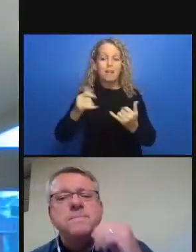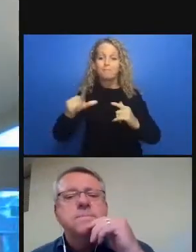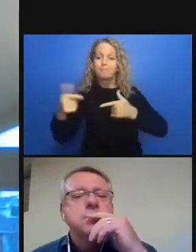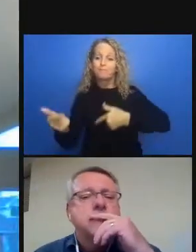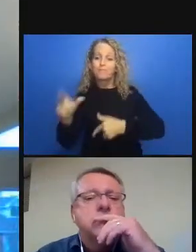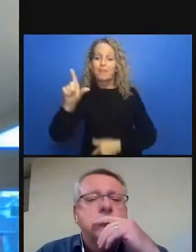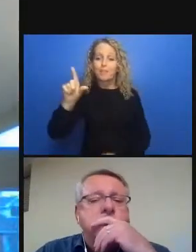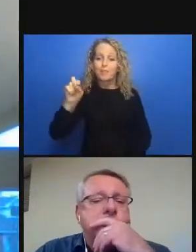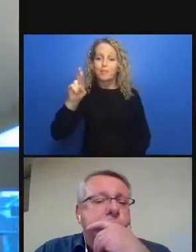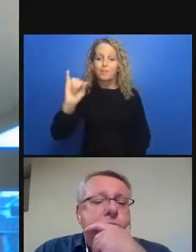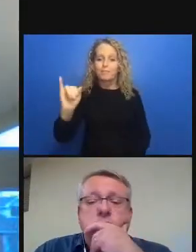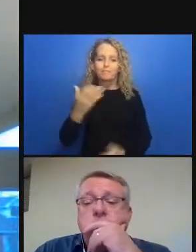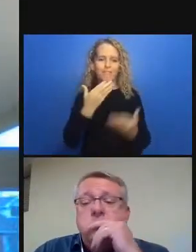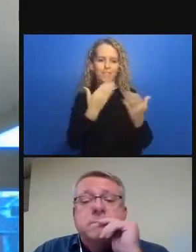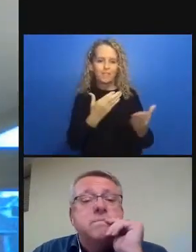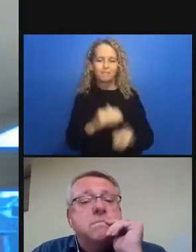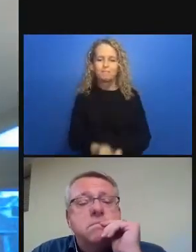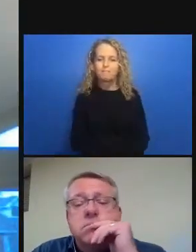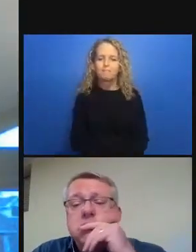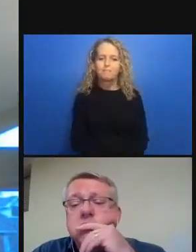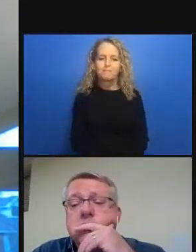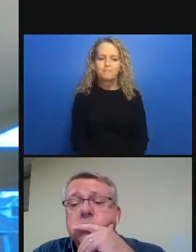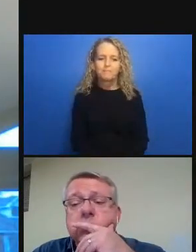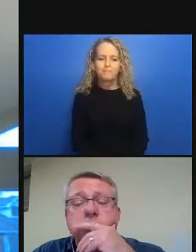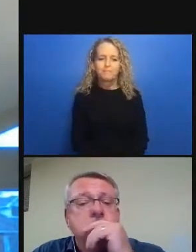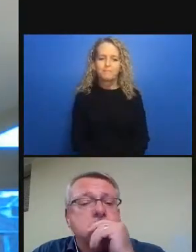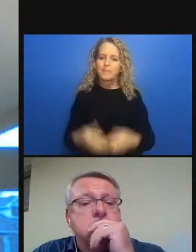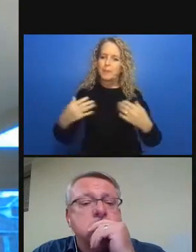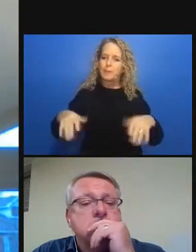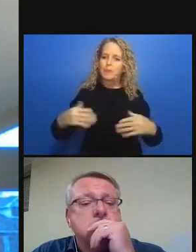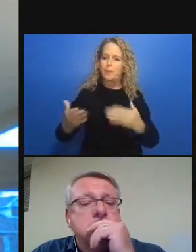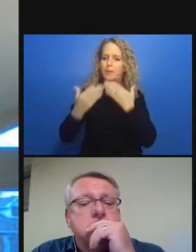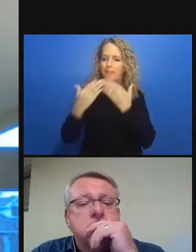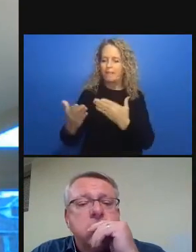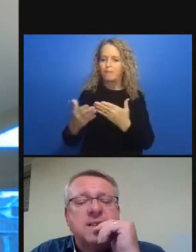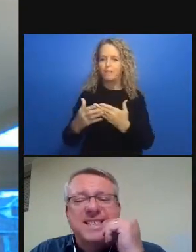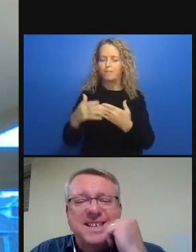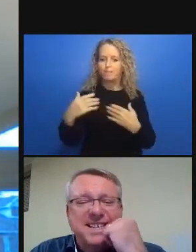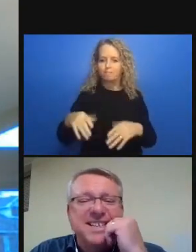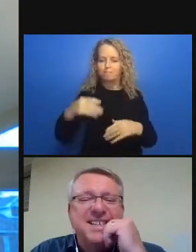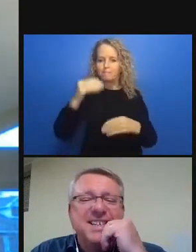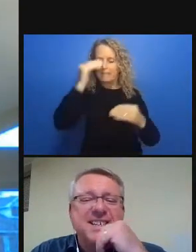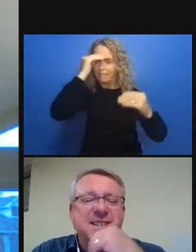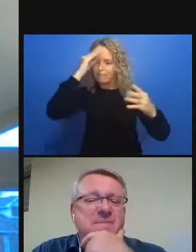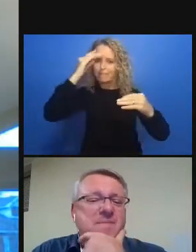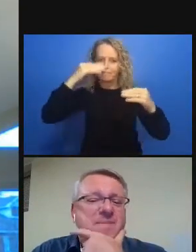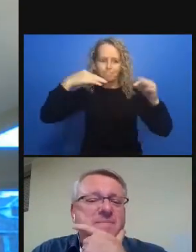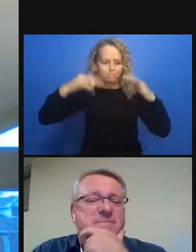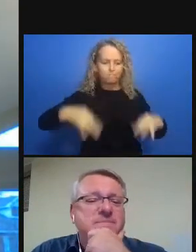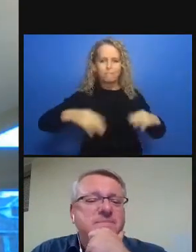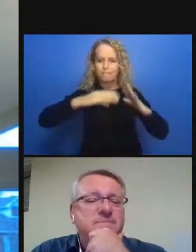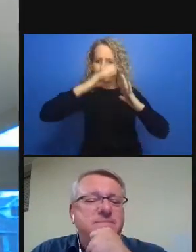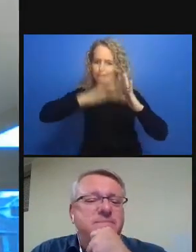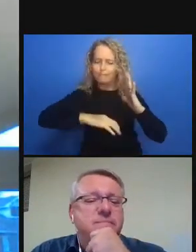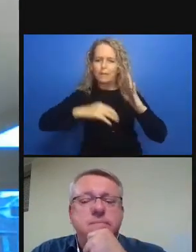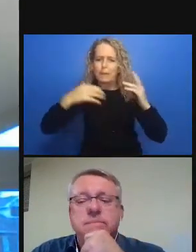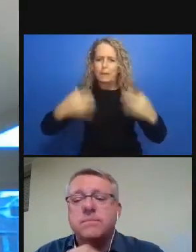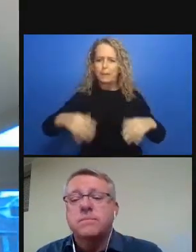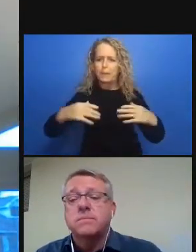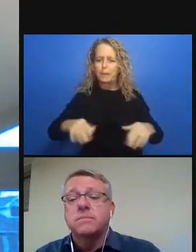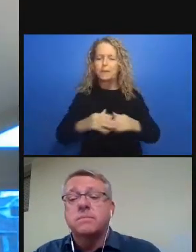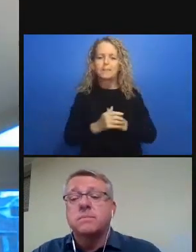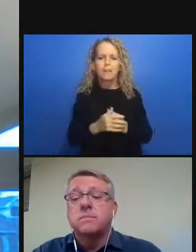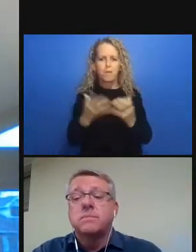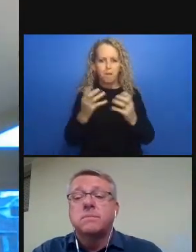you. Bruce, thank you so much. There is a lot of information in what you just said. And so I'm really excited to get back to some of those